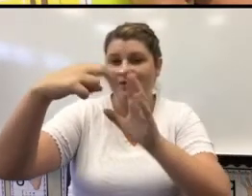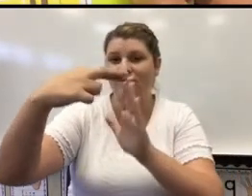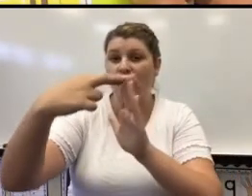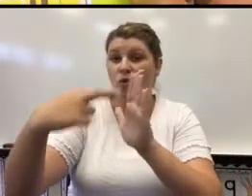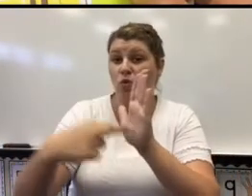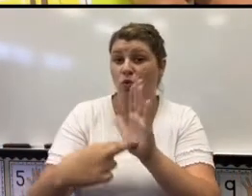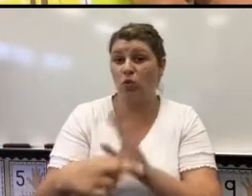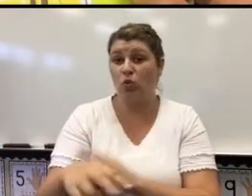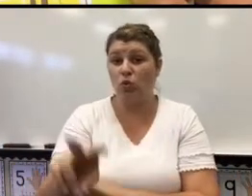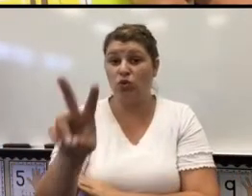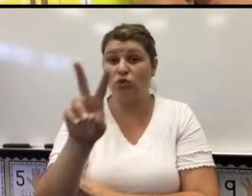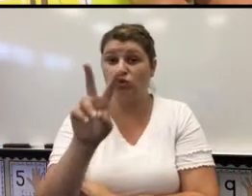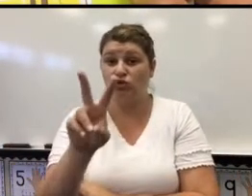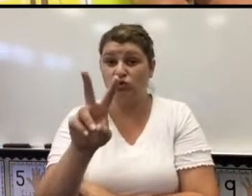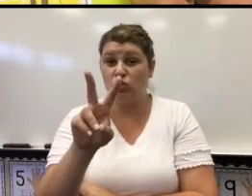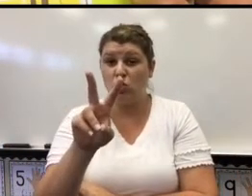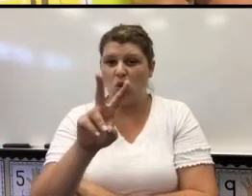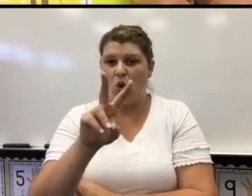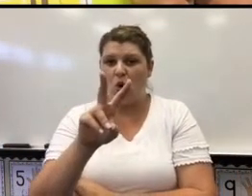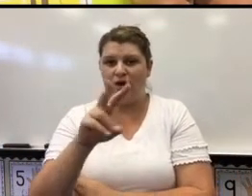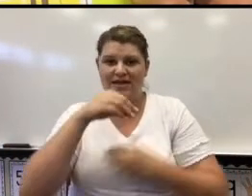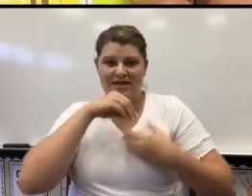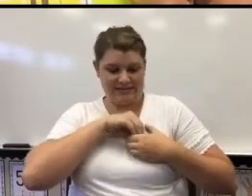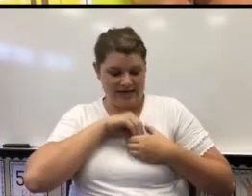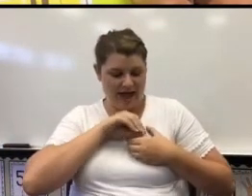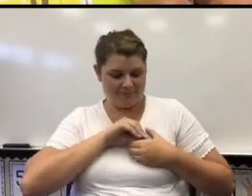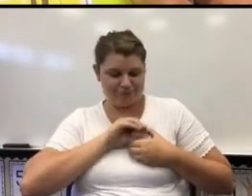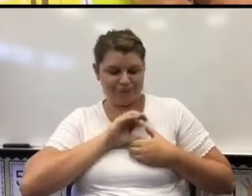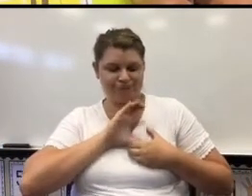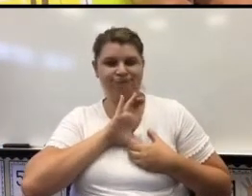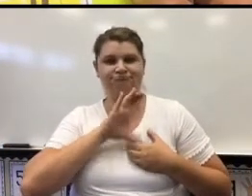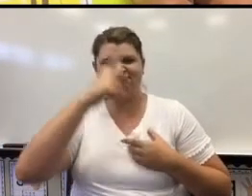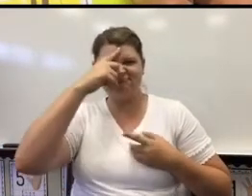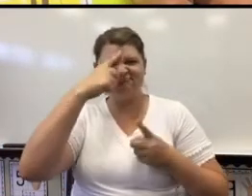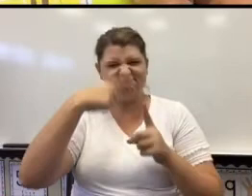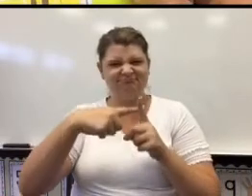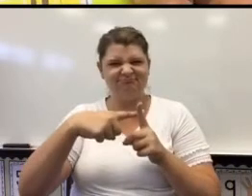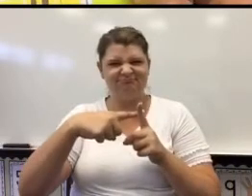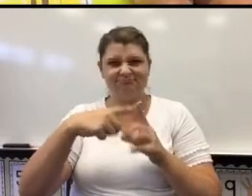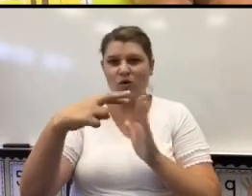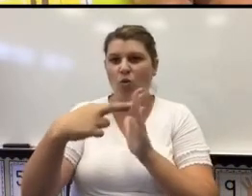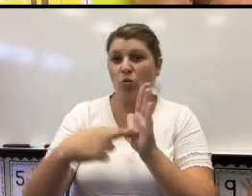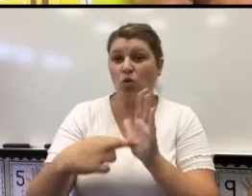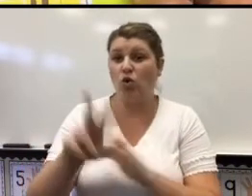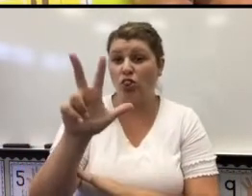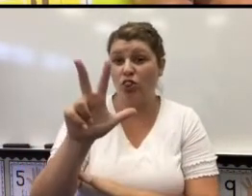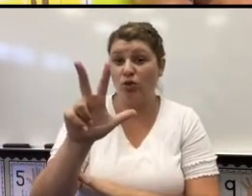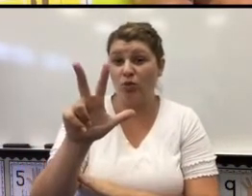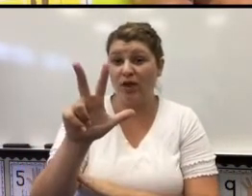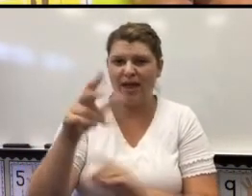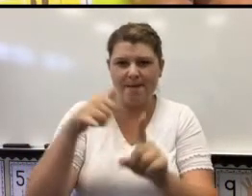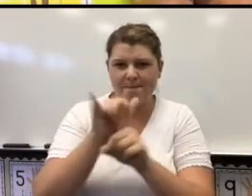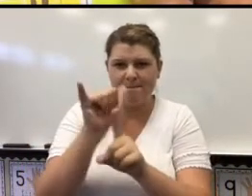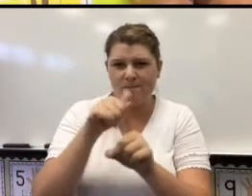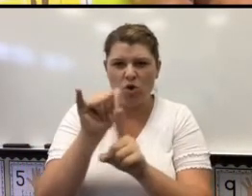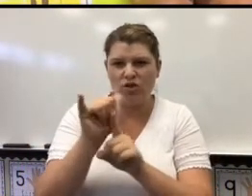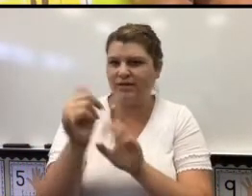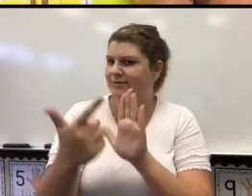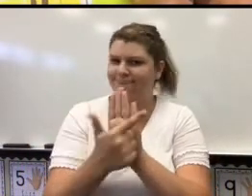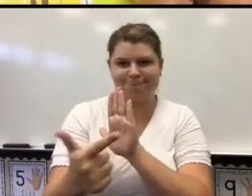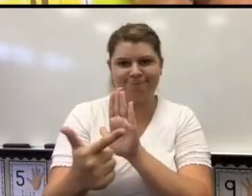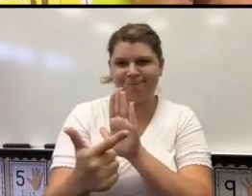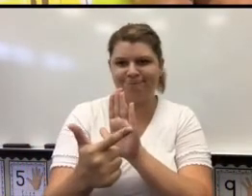a positive vision. Rule 2, fuel your ride with positive energy.